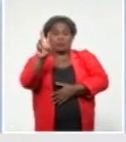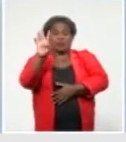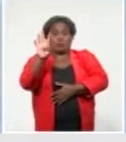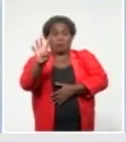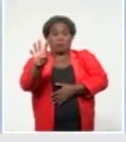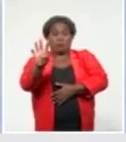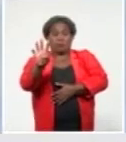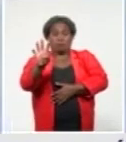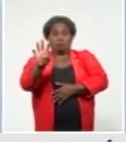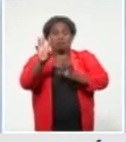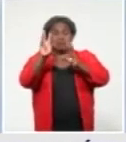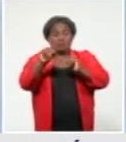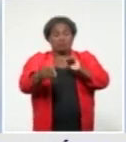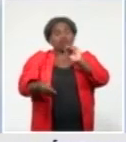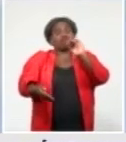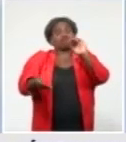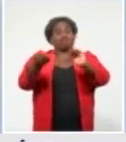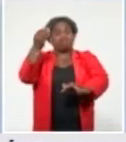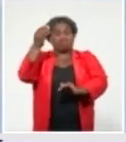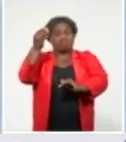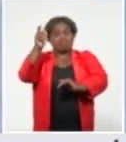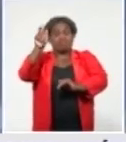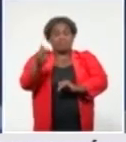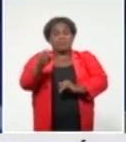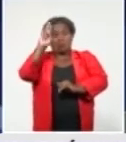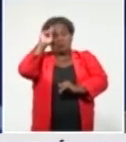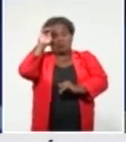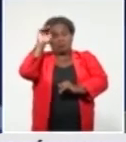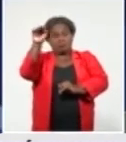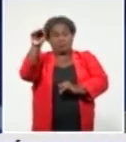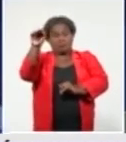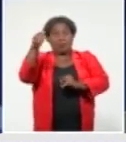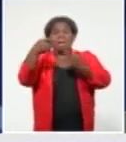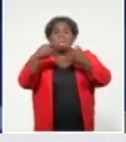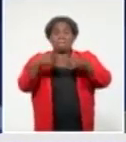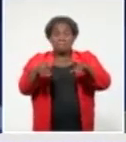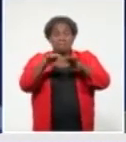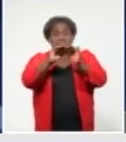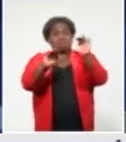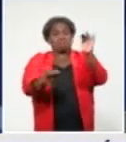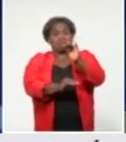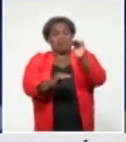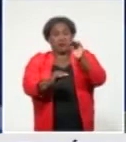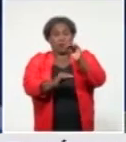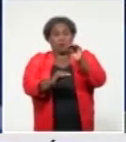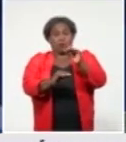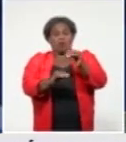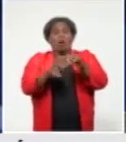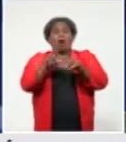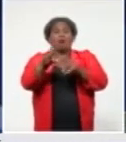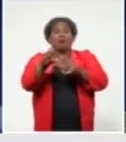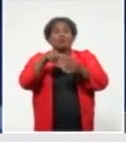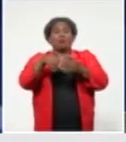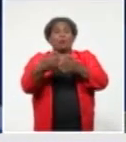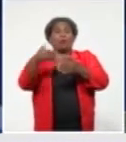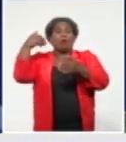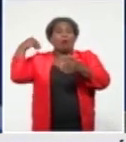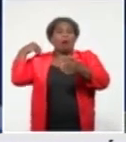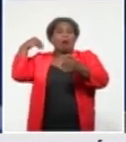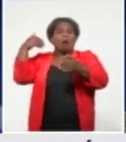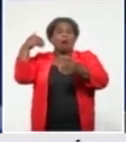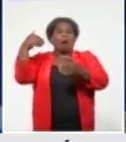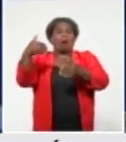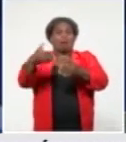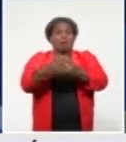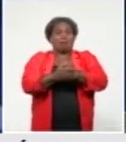626 are suspects, and 524 are confirmed active cases. Yesterday,